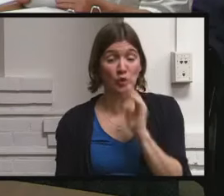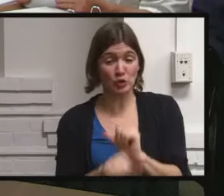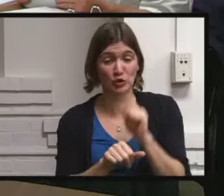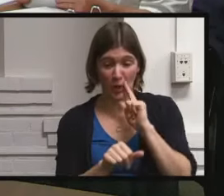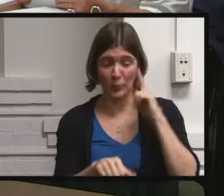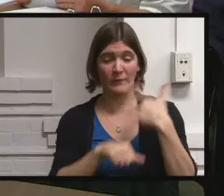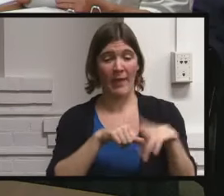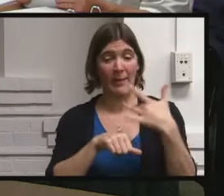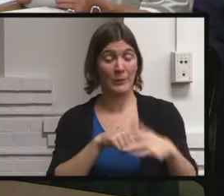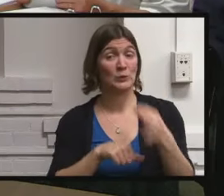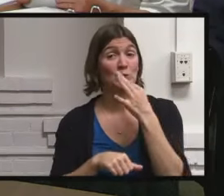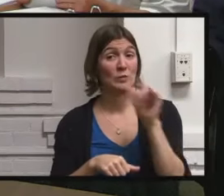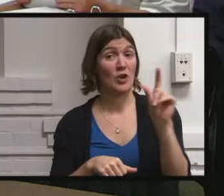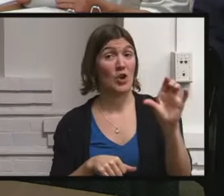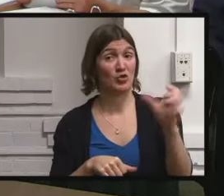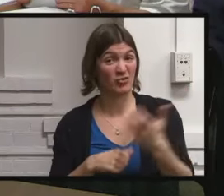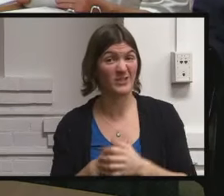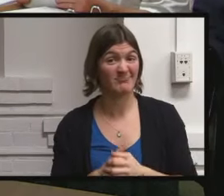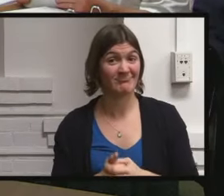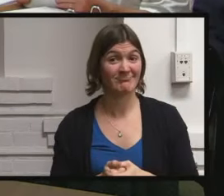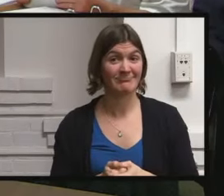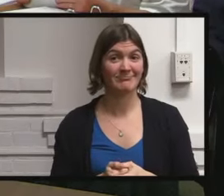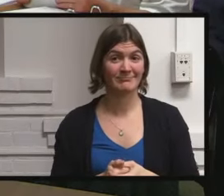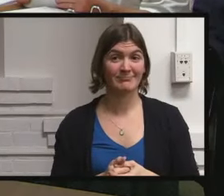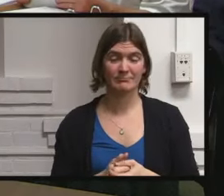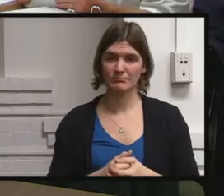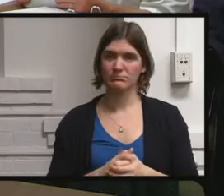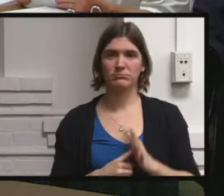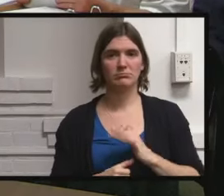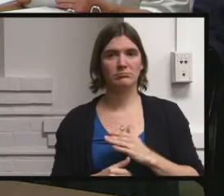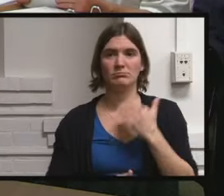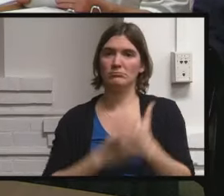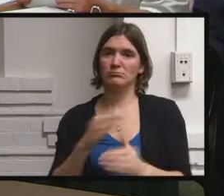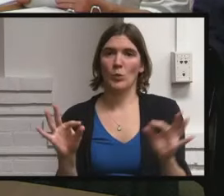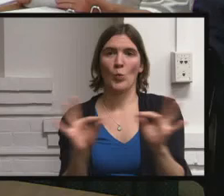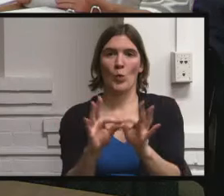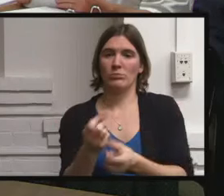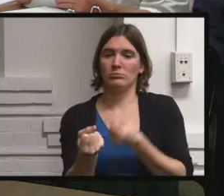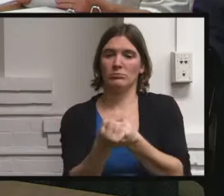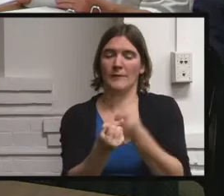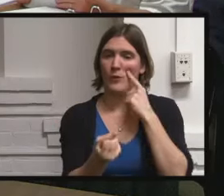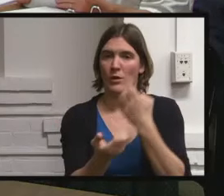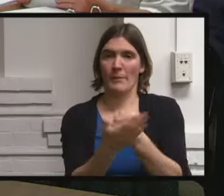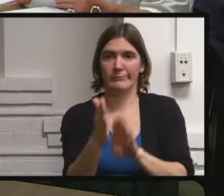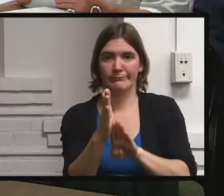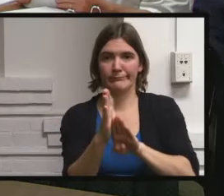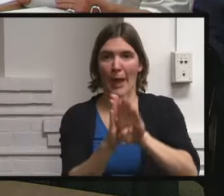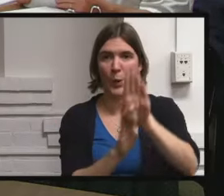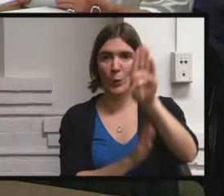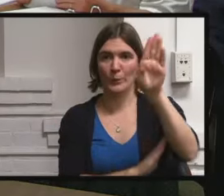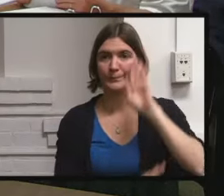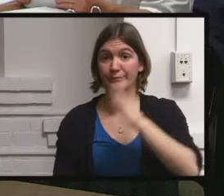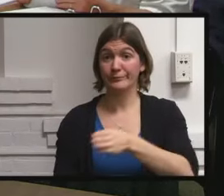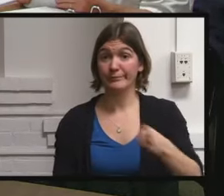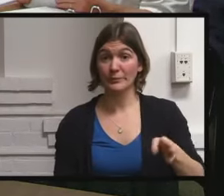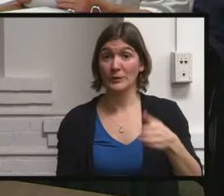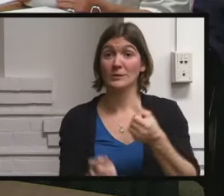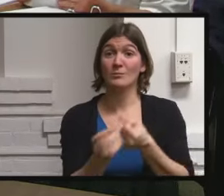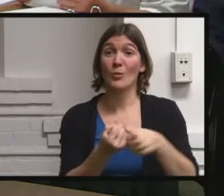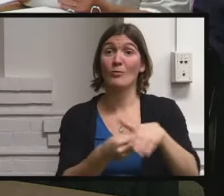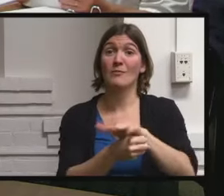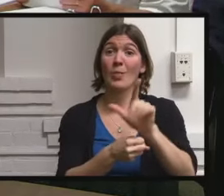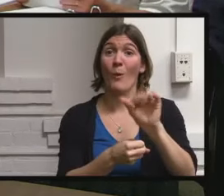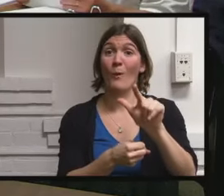jobs. And it's a solid step we're taking to support the local